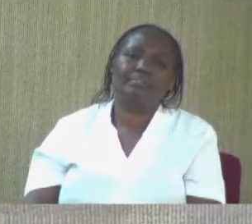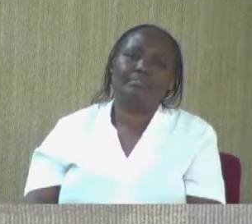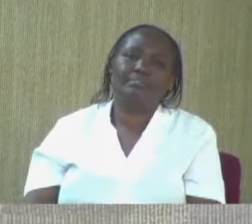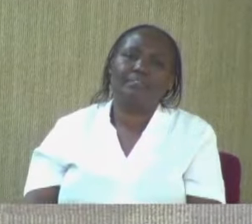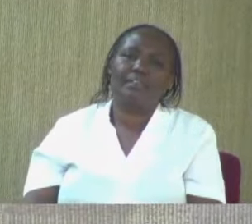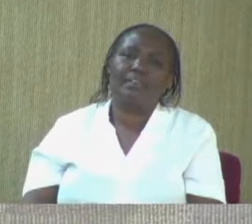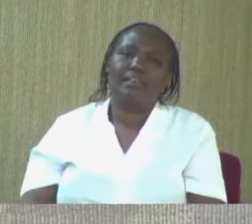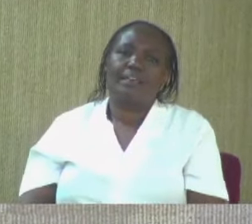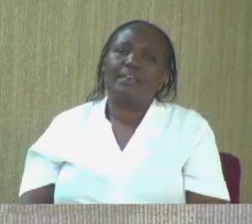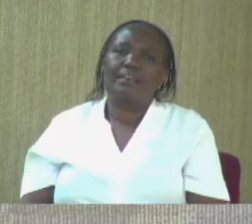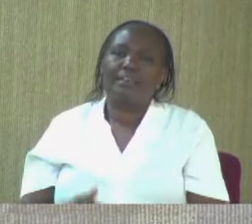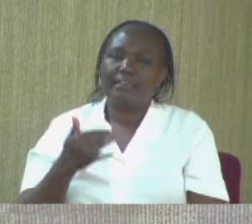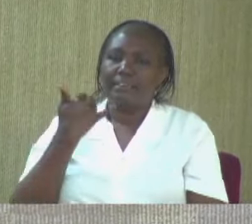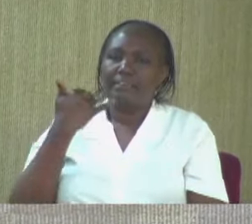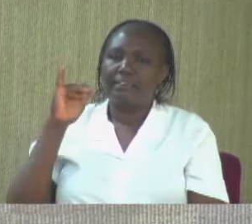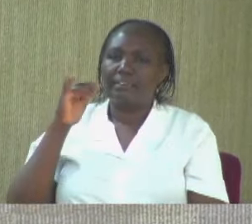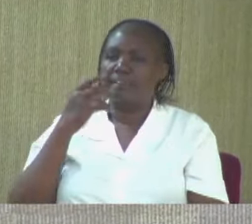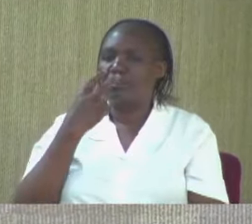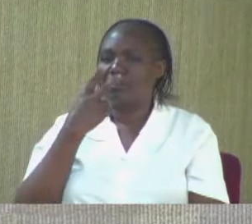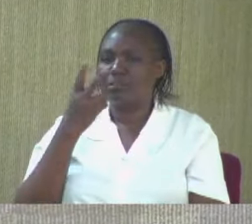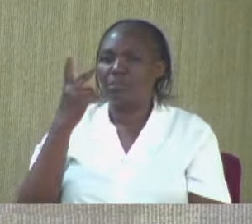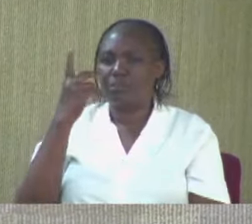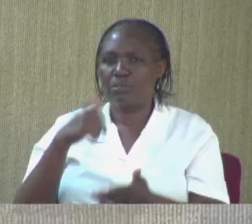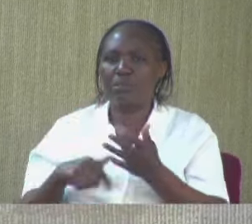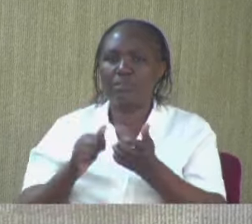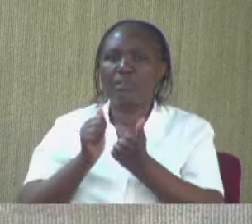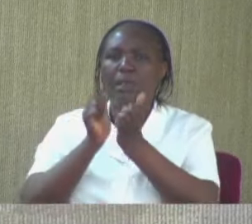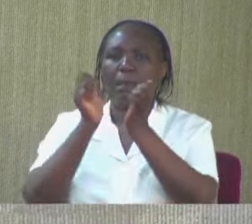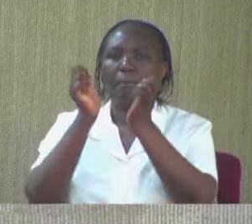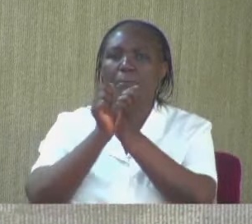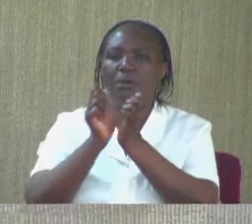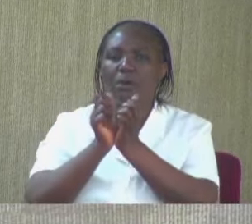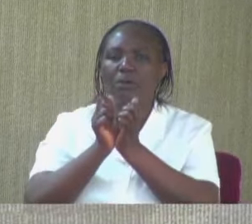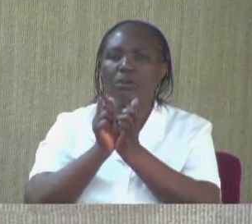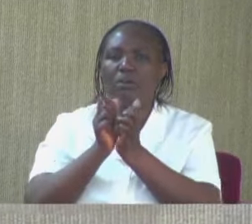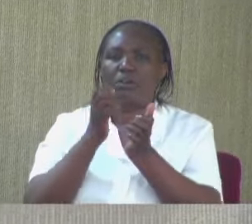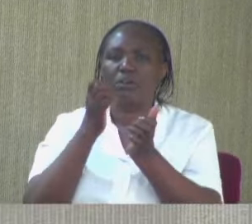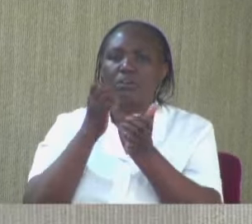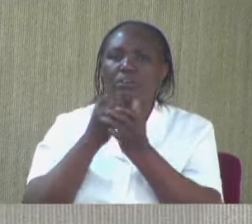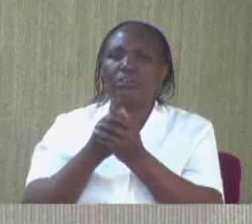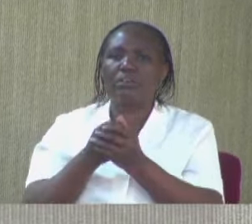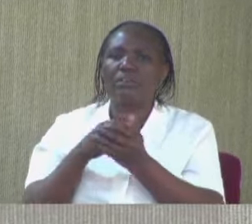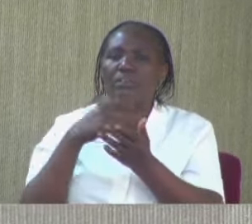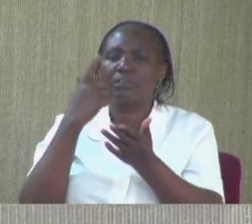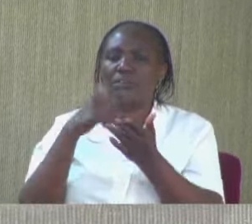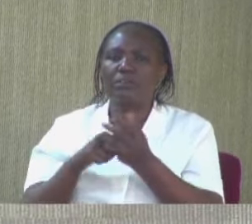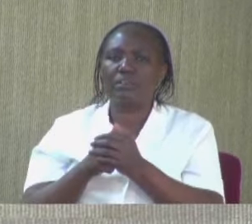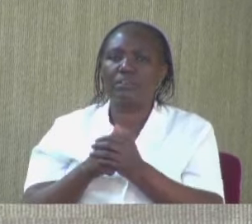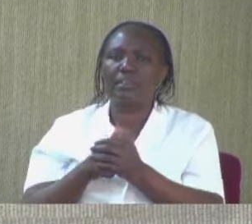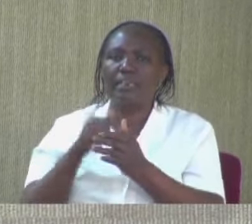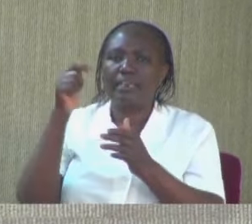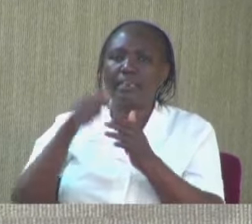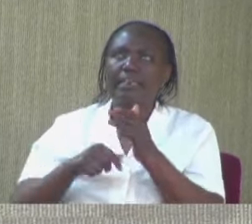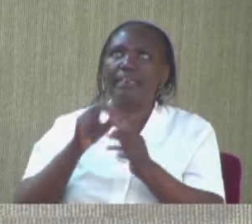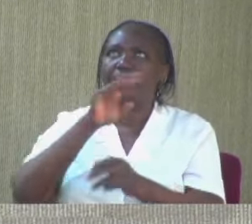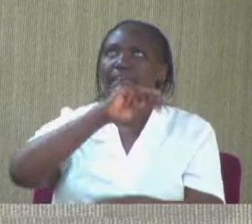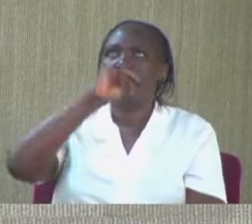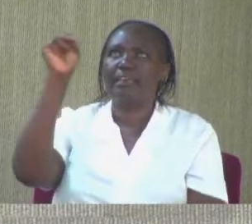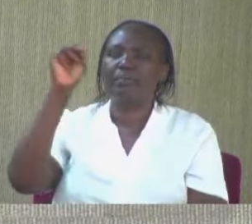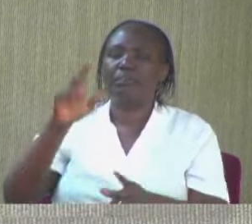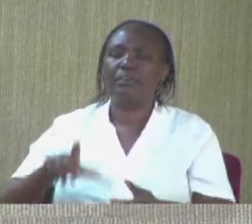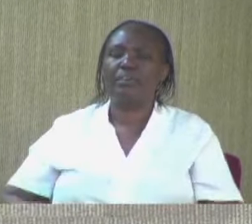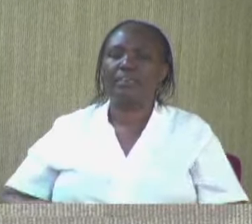Yesterday we saw Paul quoting the poets. "In him we live and